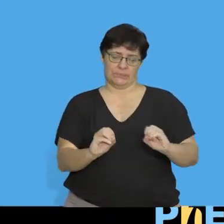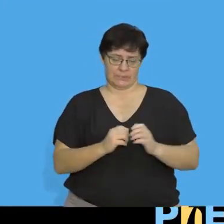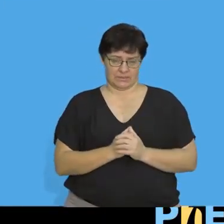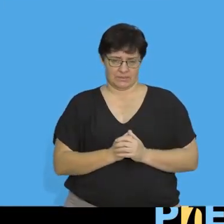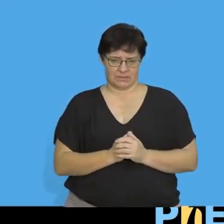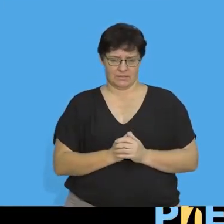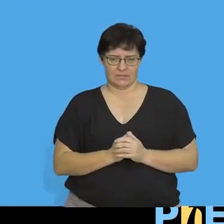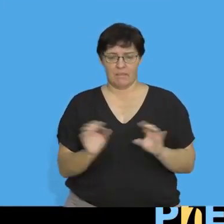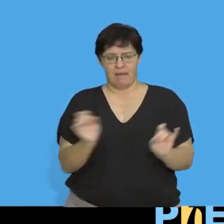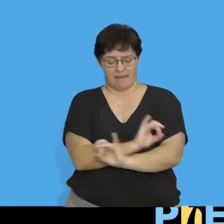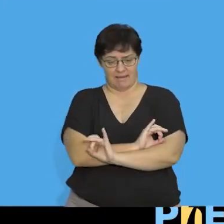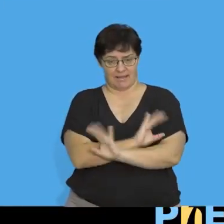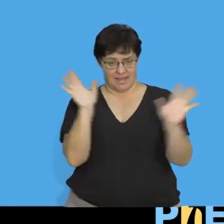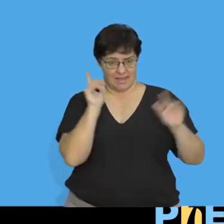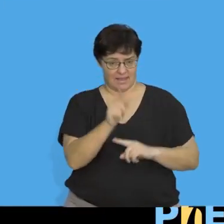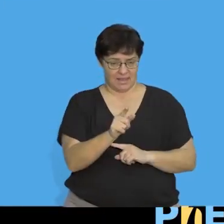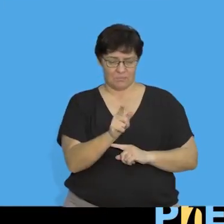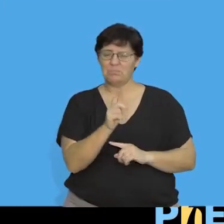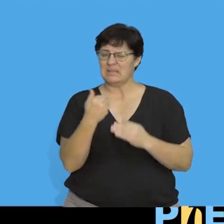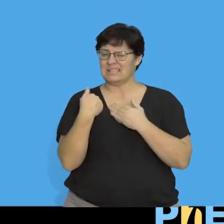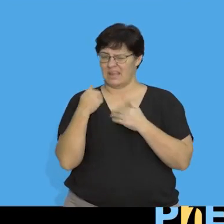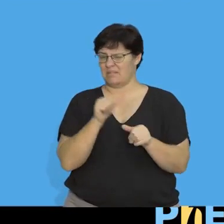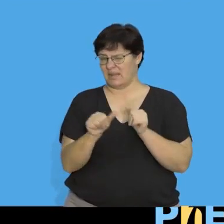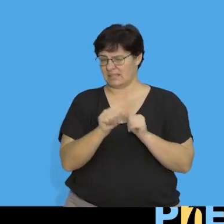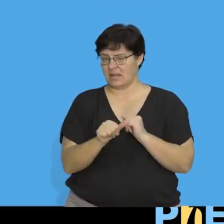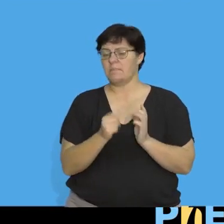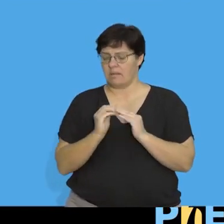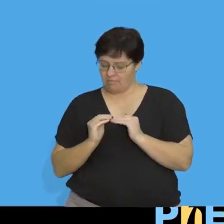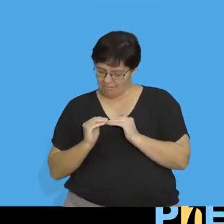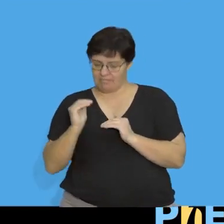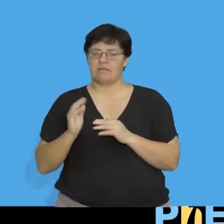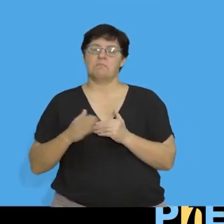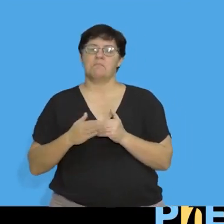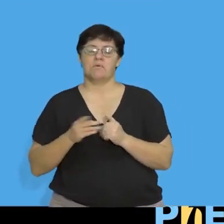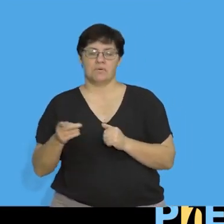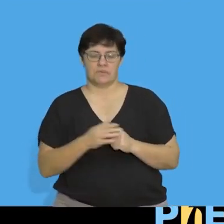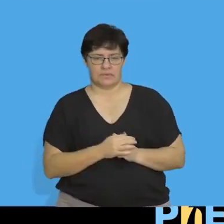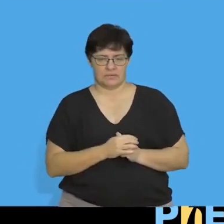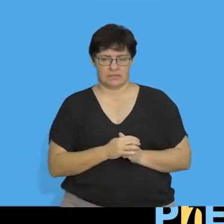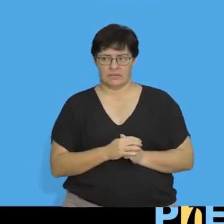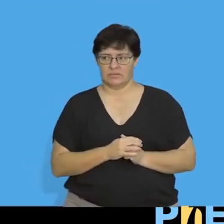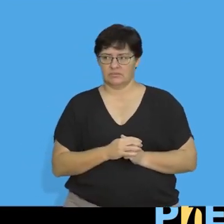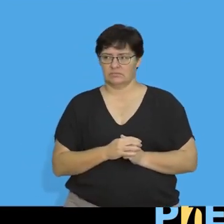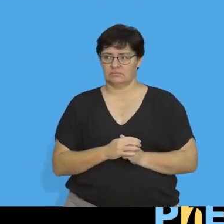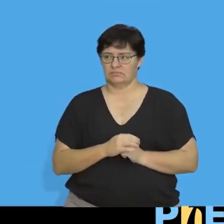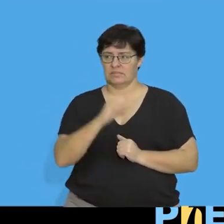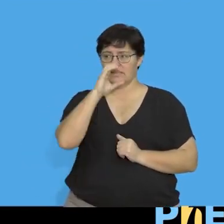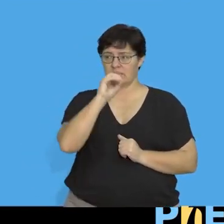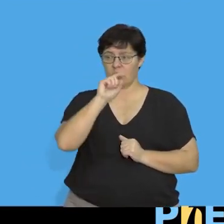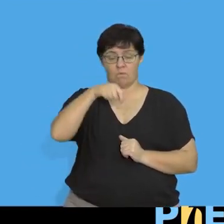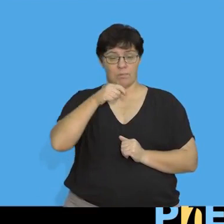very clear and very safe, let's increase the mass again to